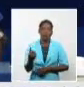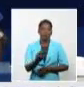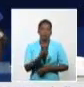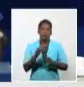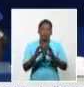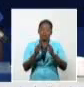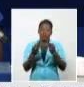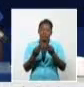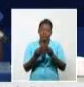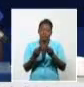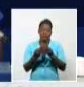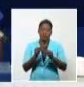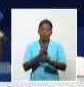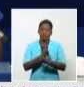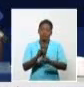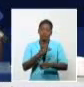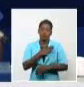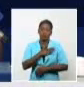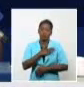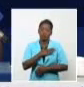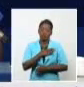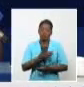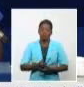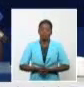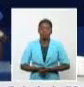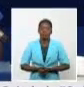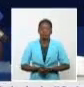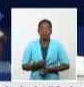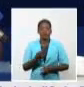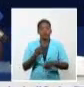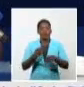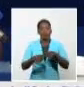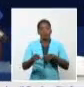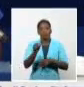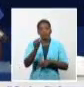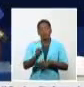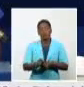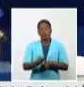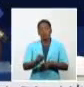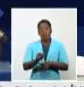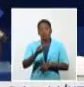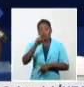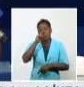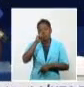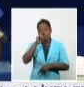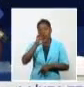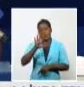yesterday, which caused his death. Our condolences.